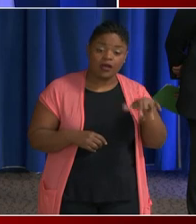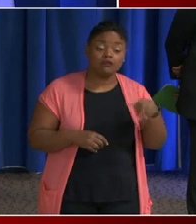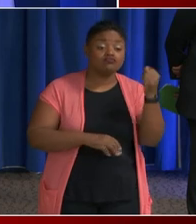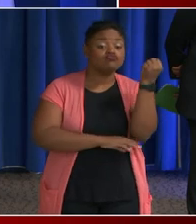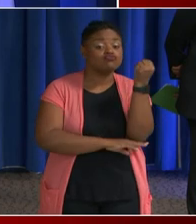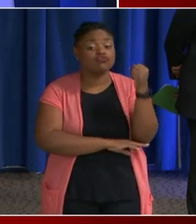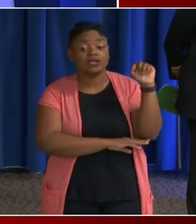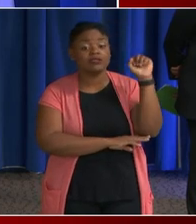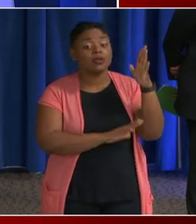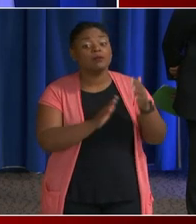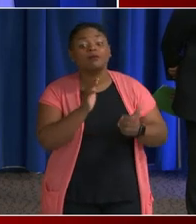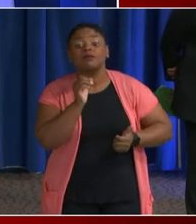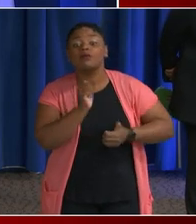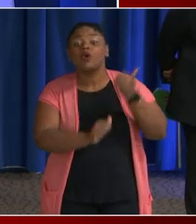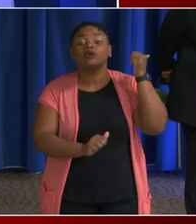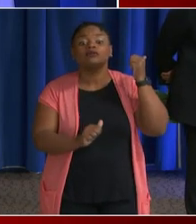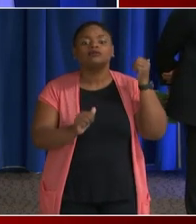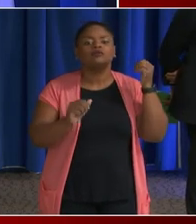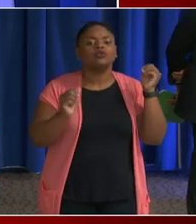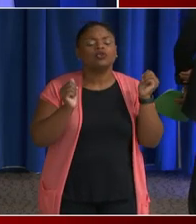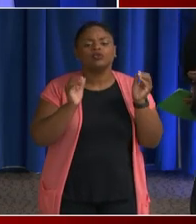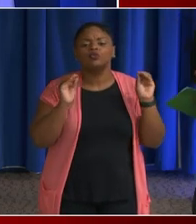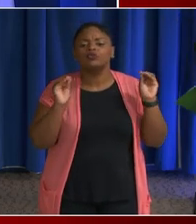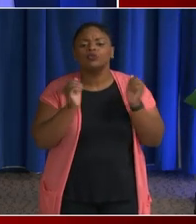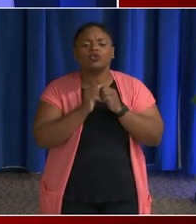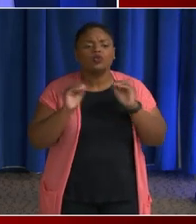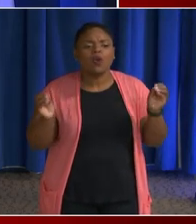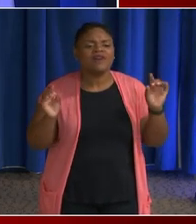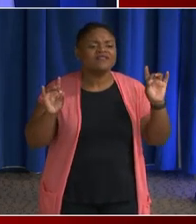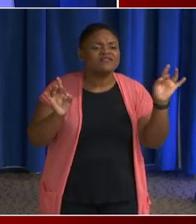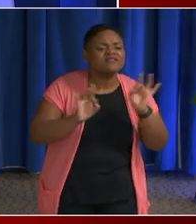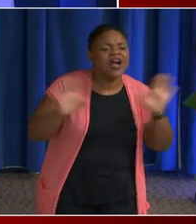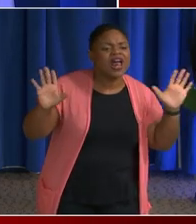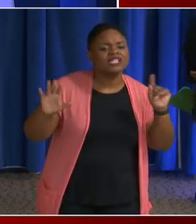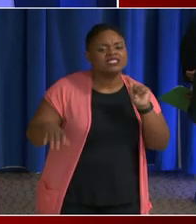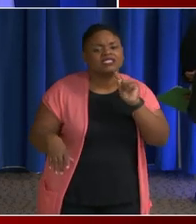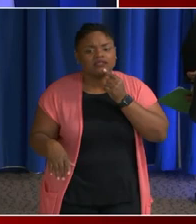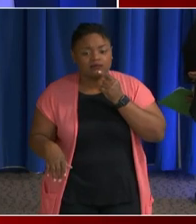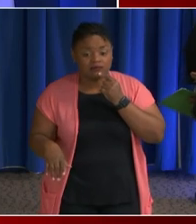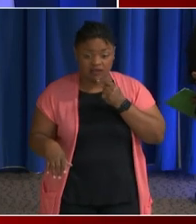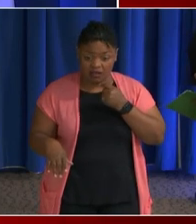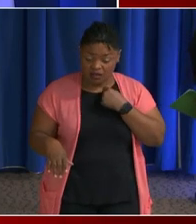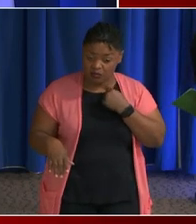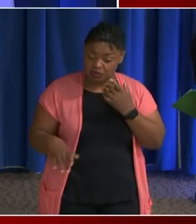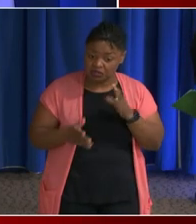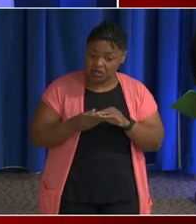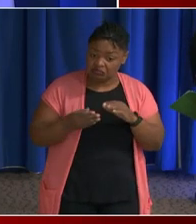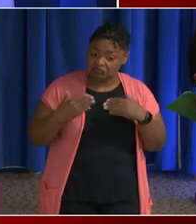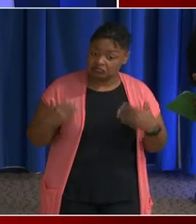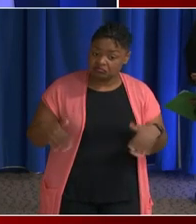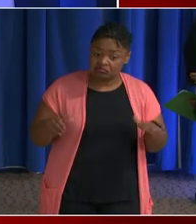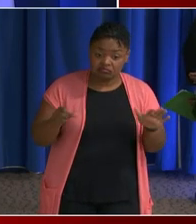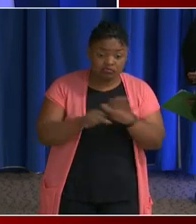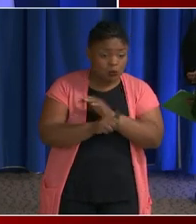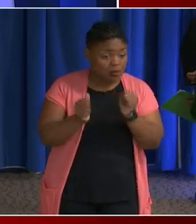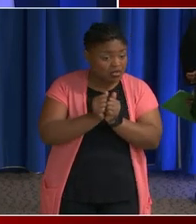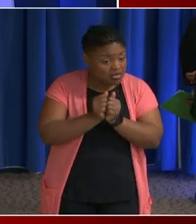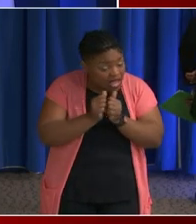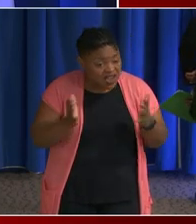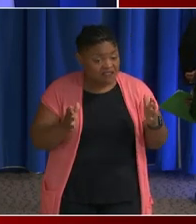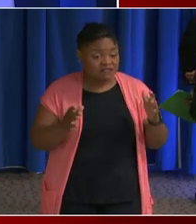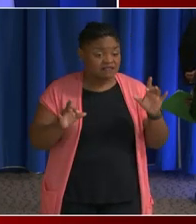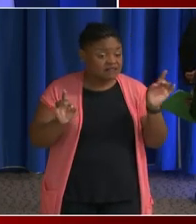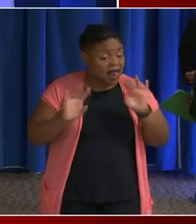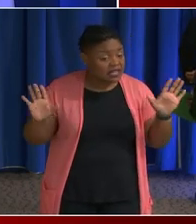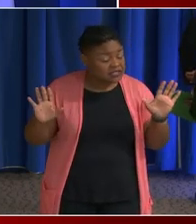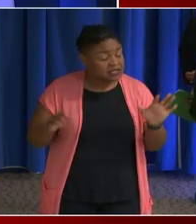without violence. I would correct that statement and say exclusively without violence. I will go through